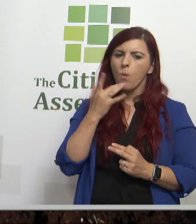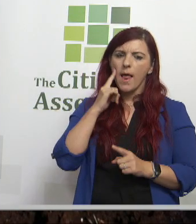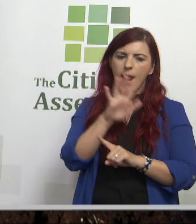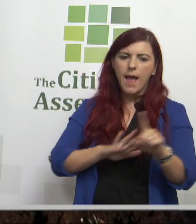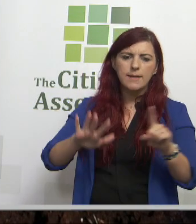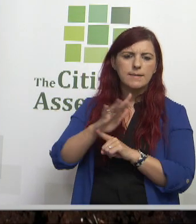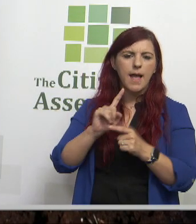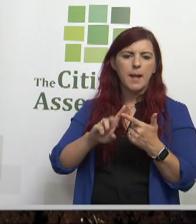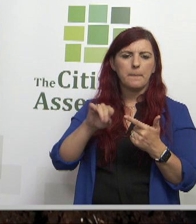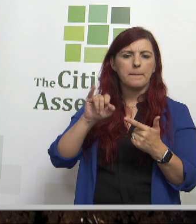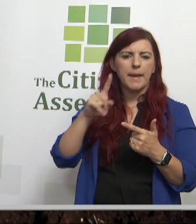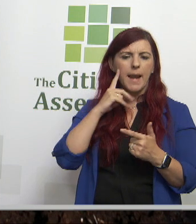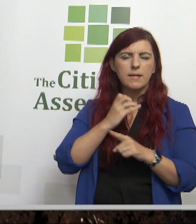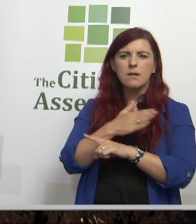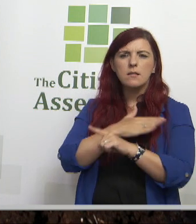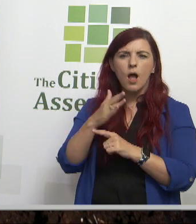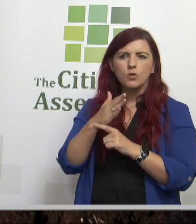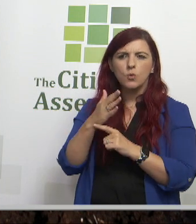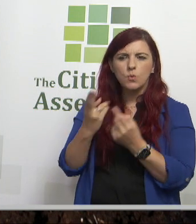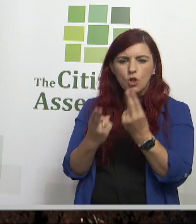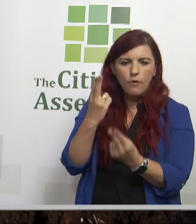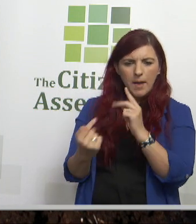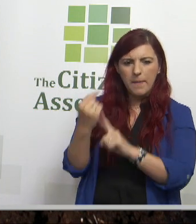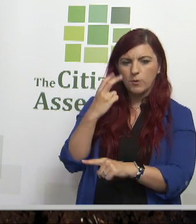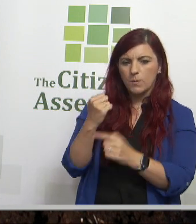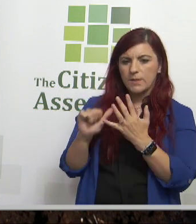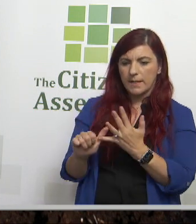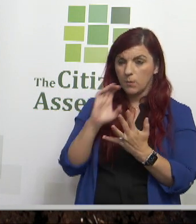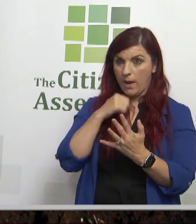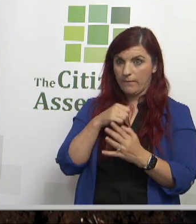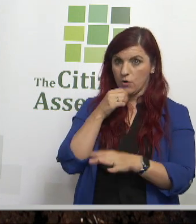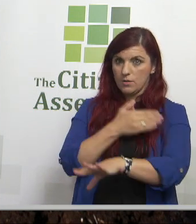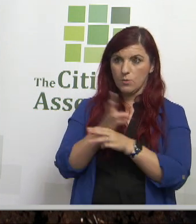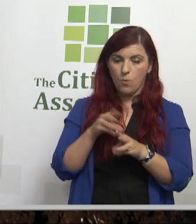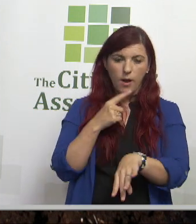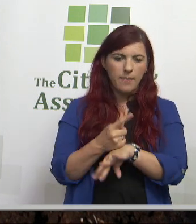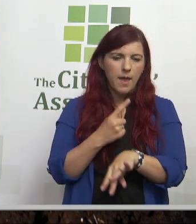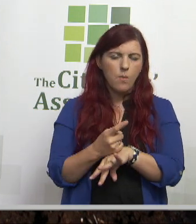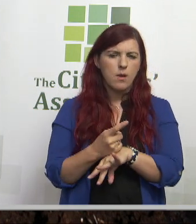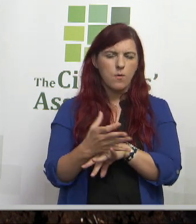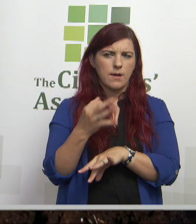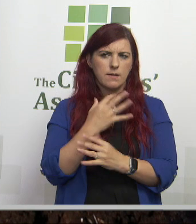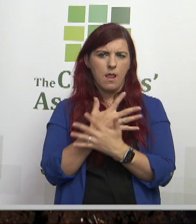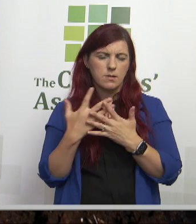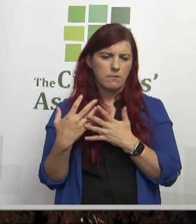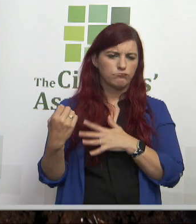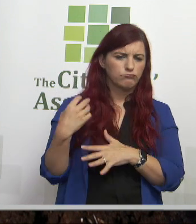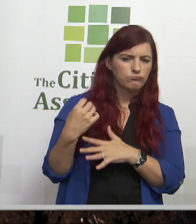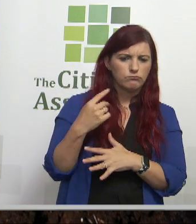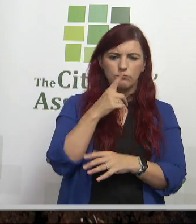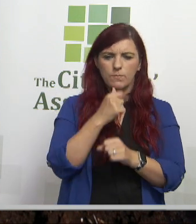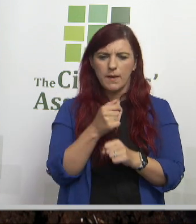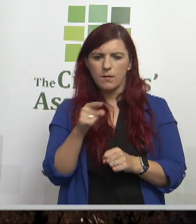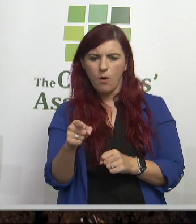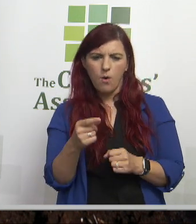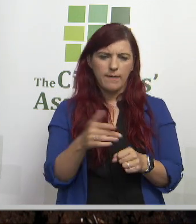since 2006, because in 2006, when I started working in the county, we were hearing a lot of anecdotal, again, evidence that places were being